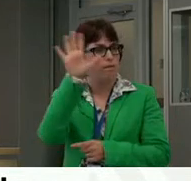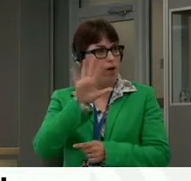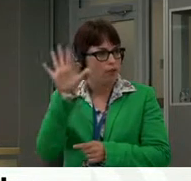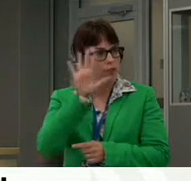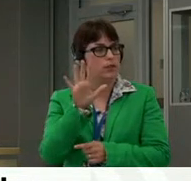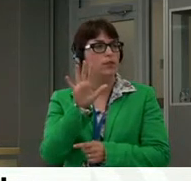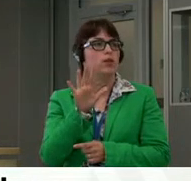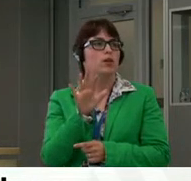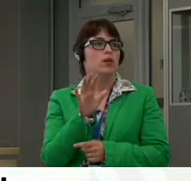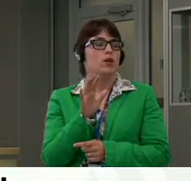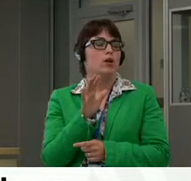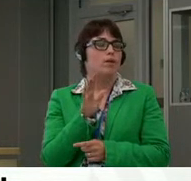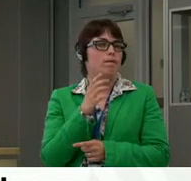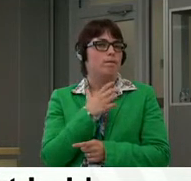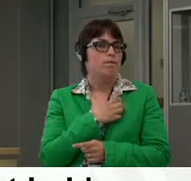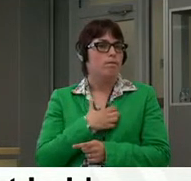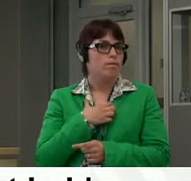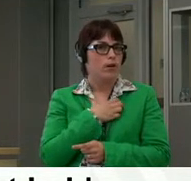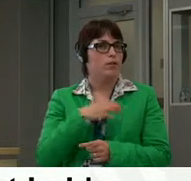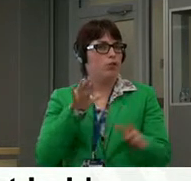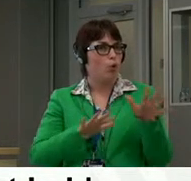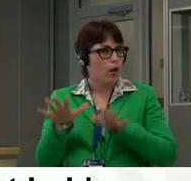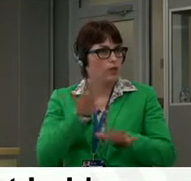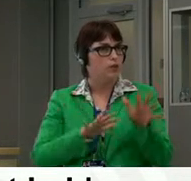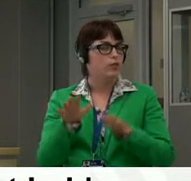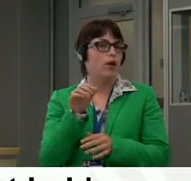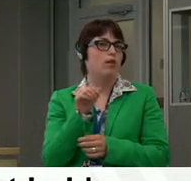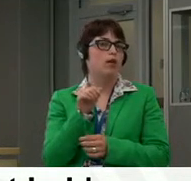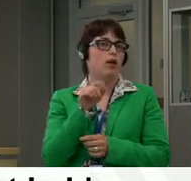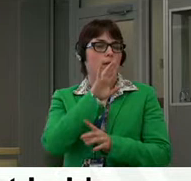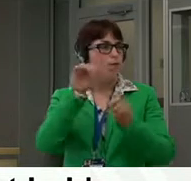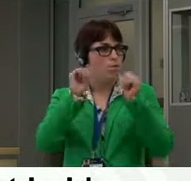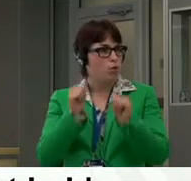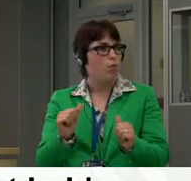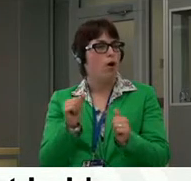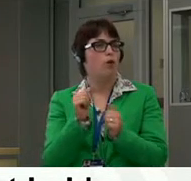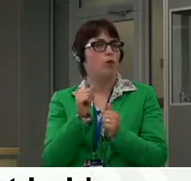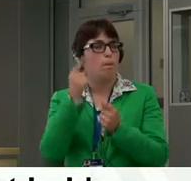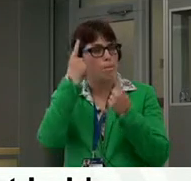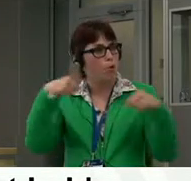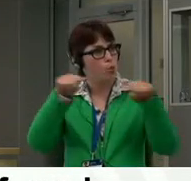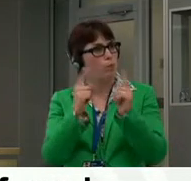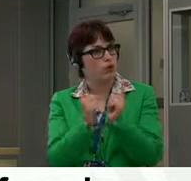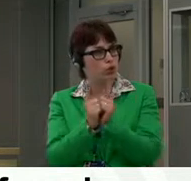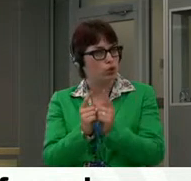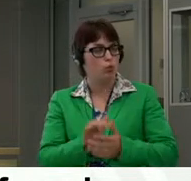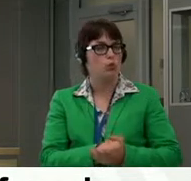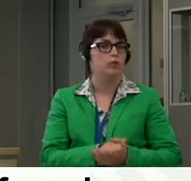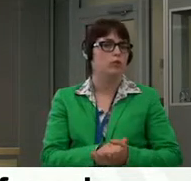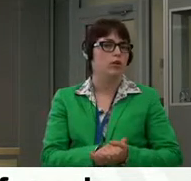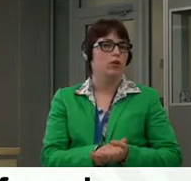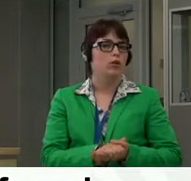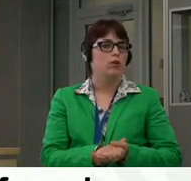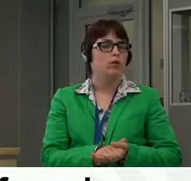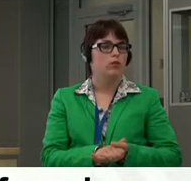the presidency should organize an informal council meeting. It's an opportunity that